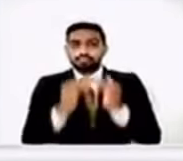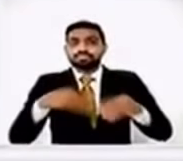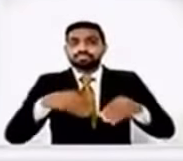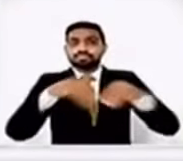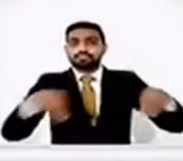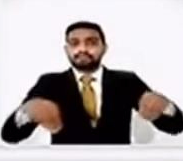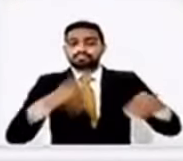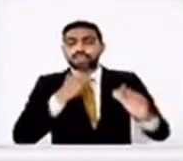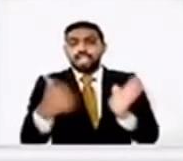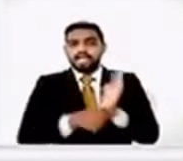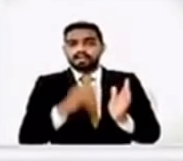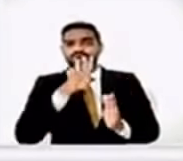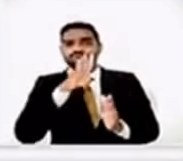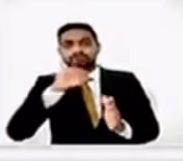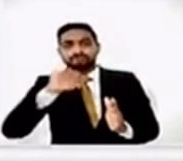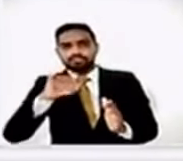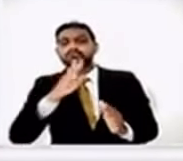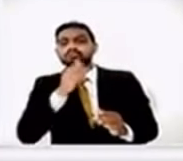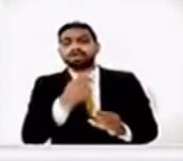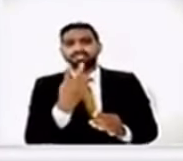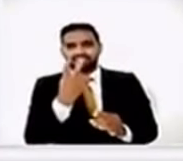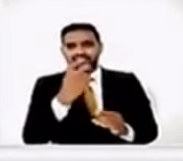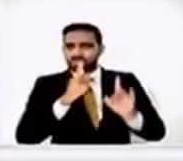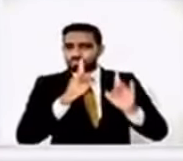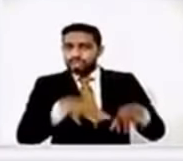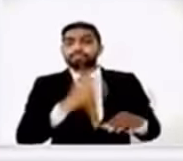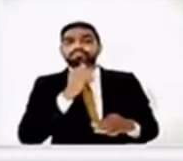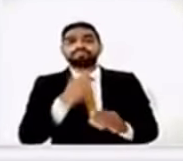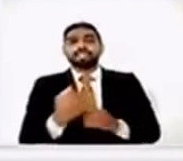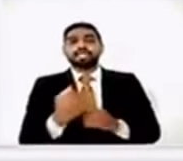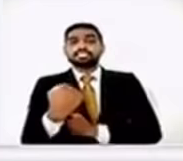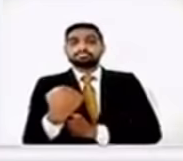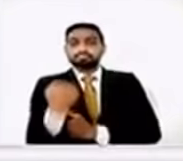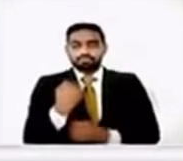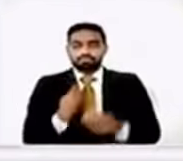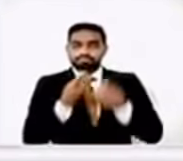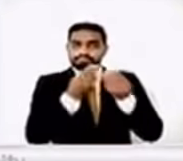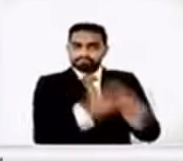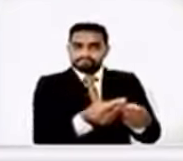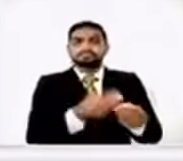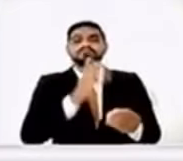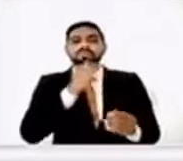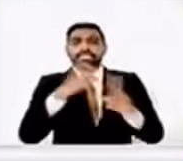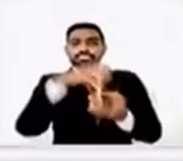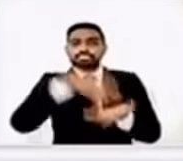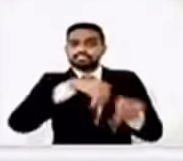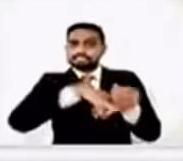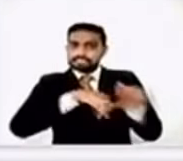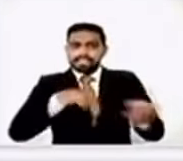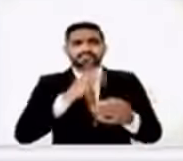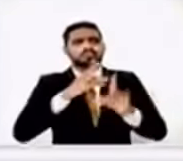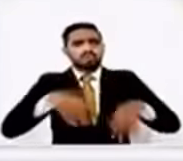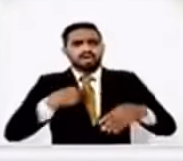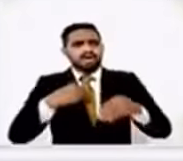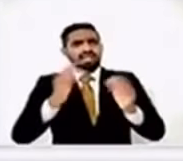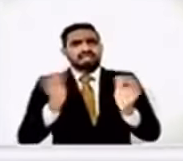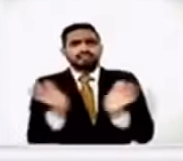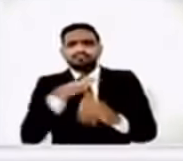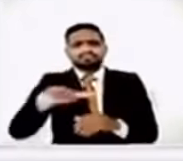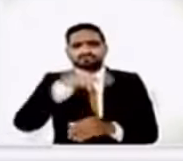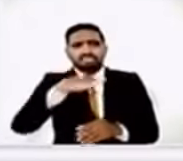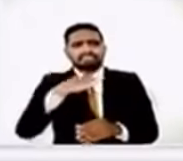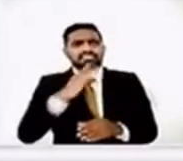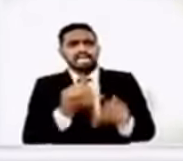to empower the district secretaries to direct the use of barren and abandoned agricultural land. Ban on